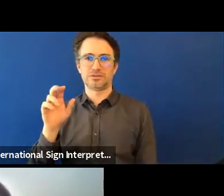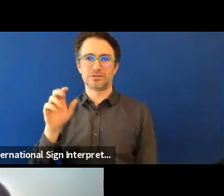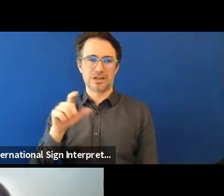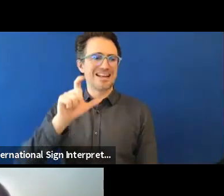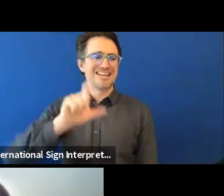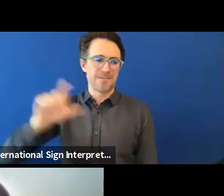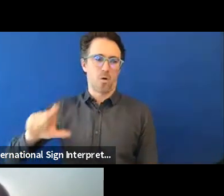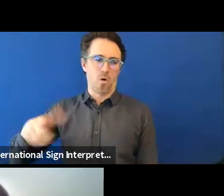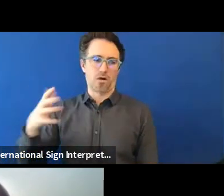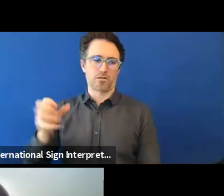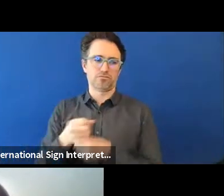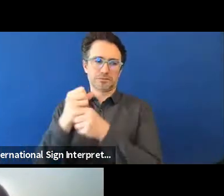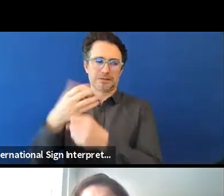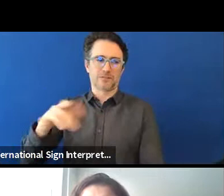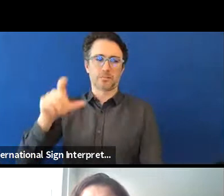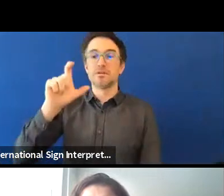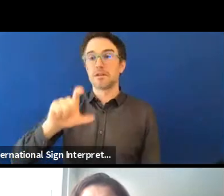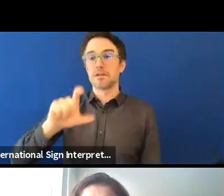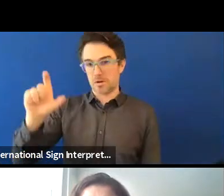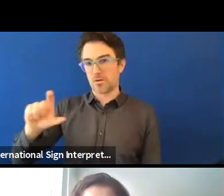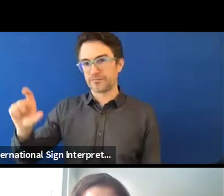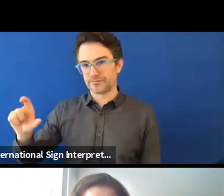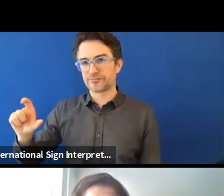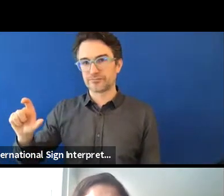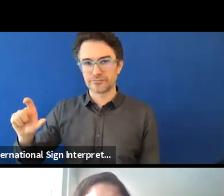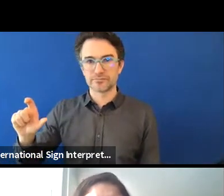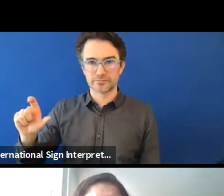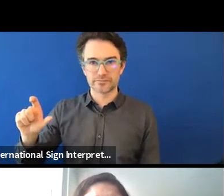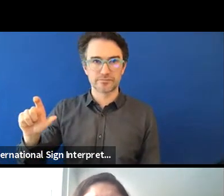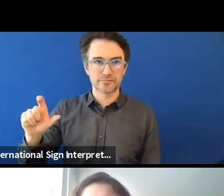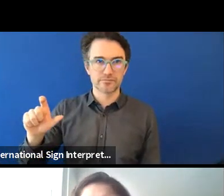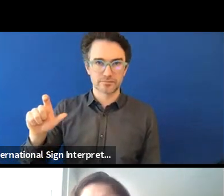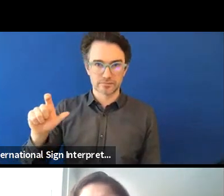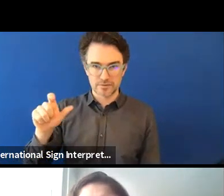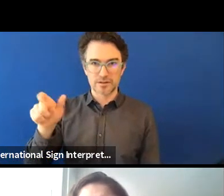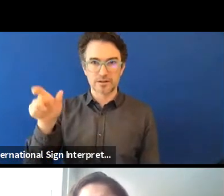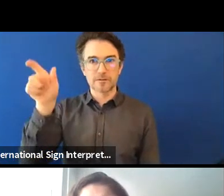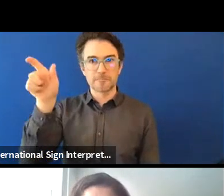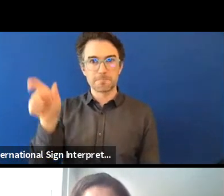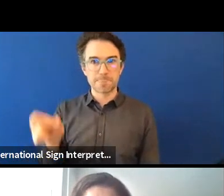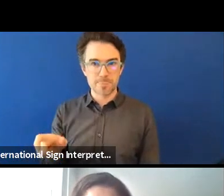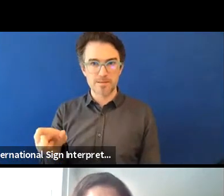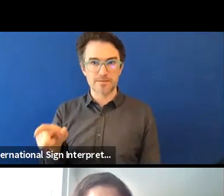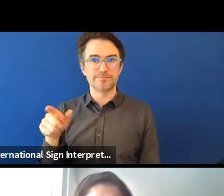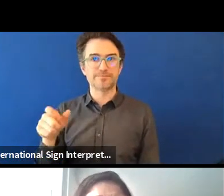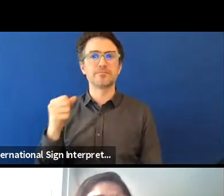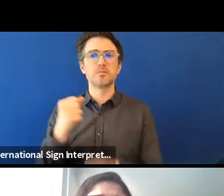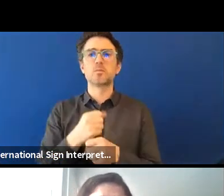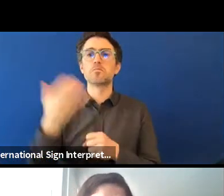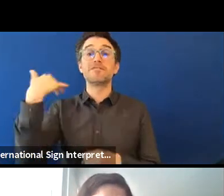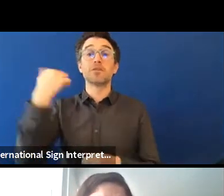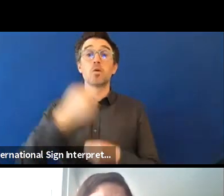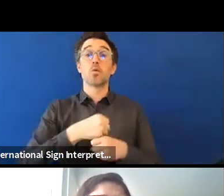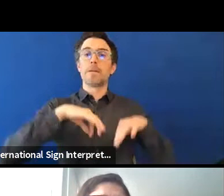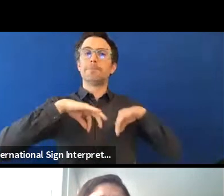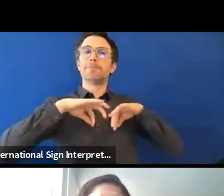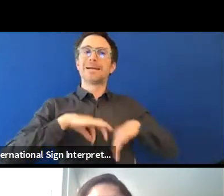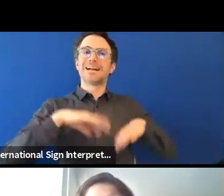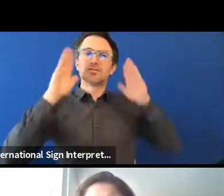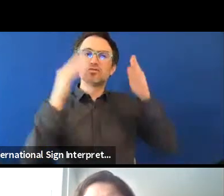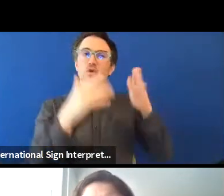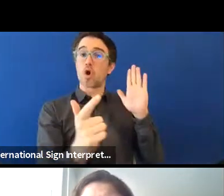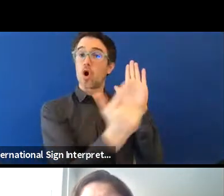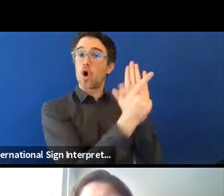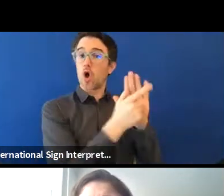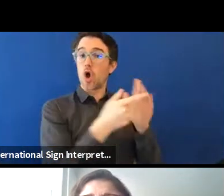General Administration. Earlier to this, he served as a Minister for Law, Justice and Parliamentary Affairs, having